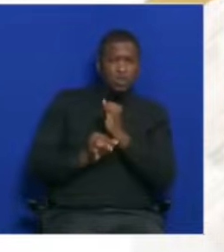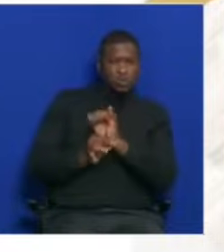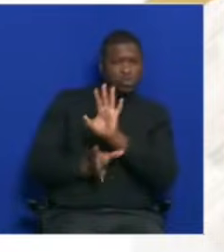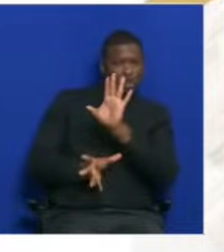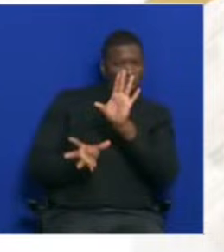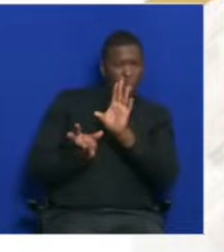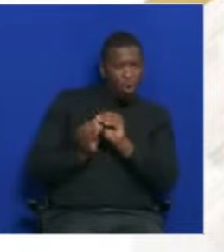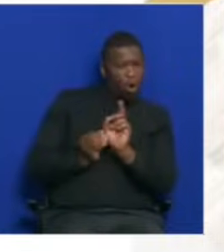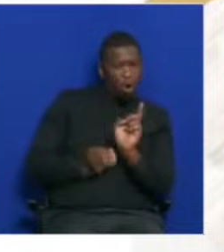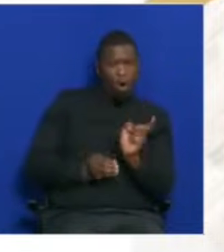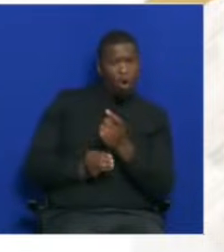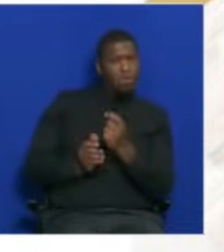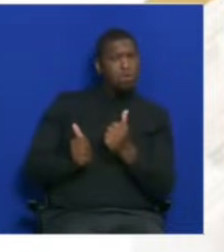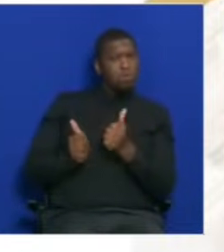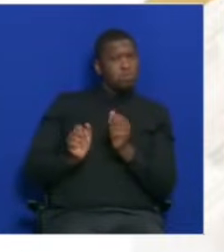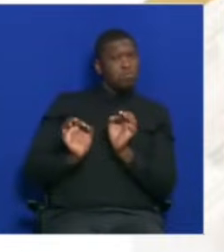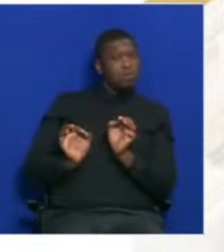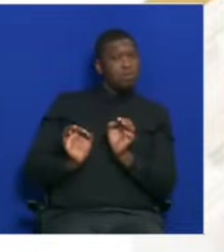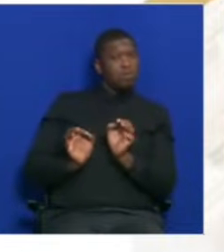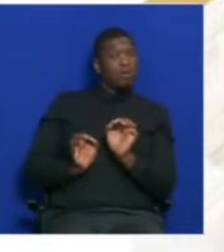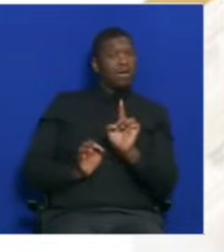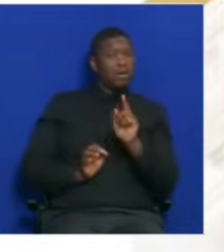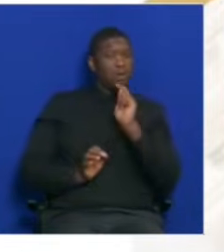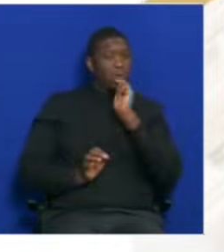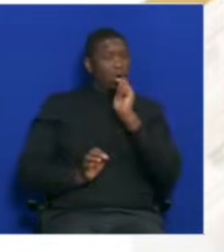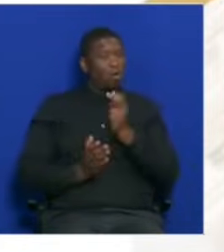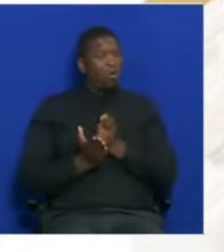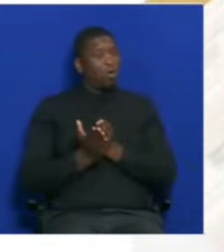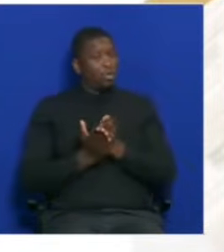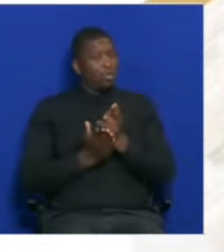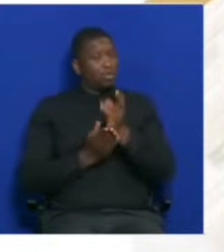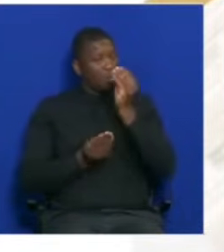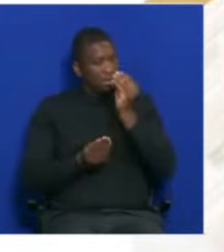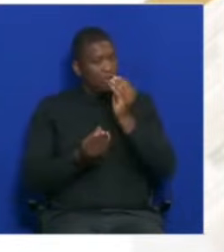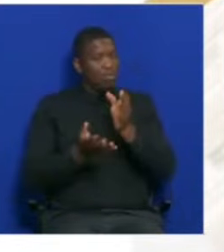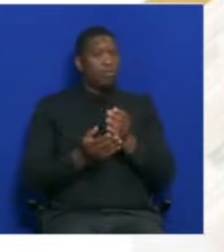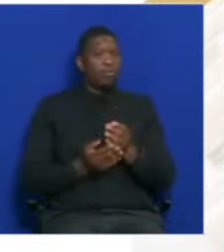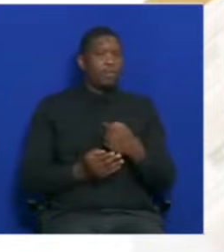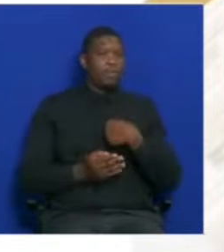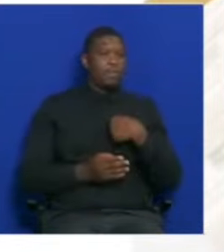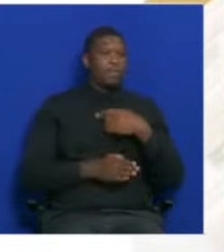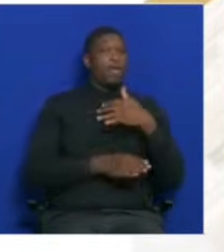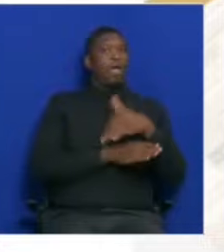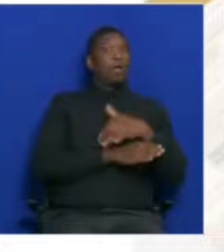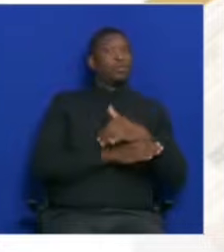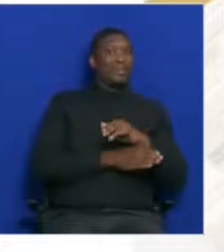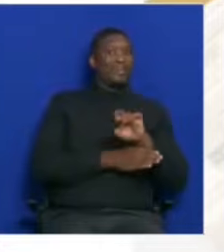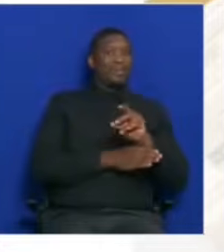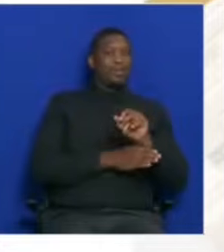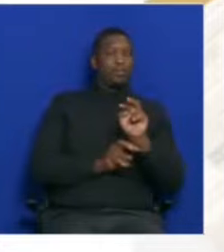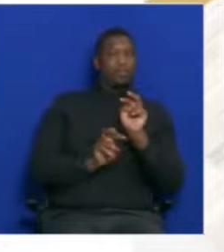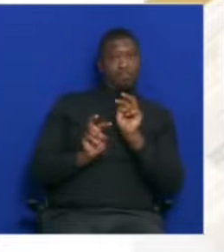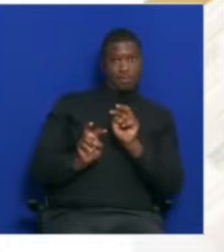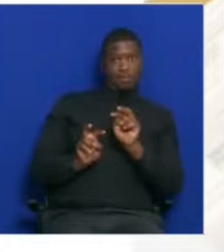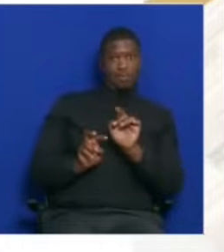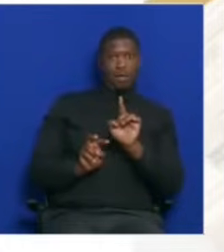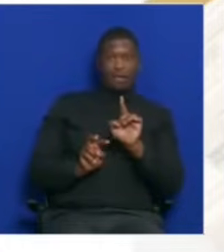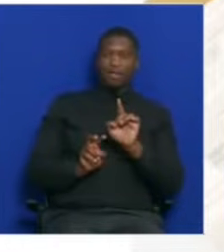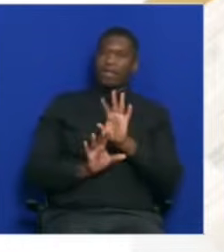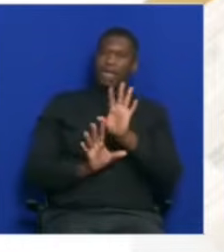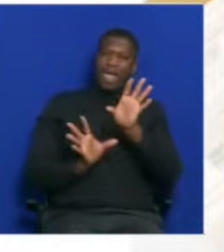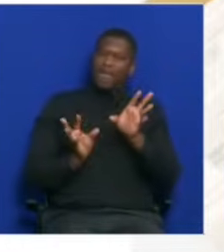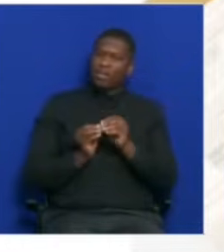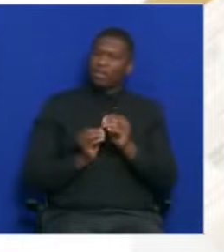I must confess that I'm outside IDEC, but the bit that we have had from